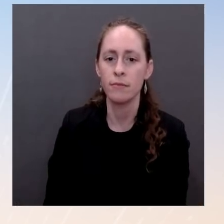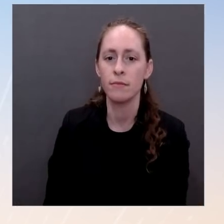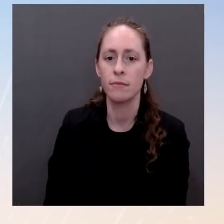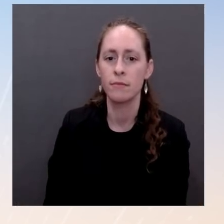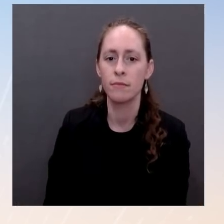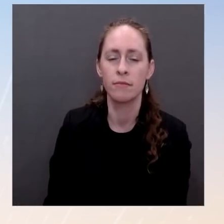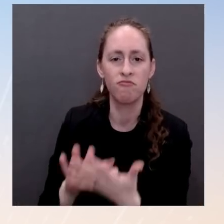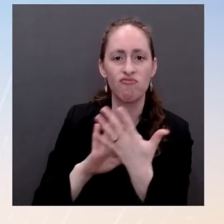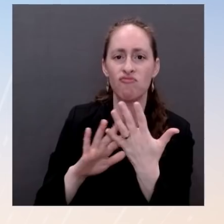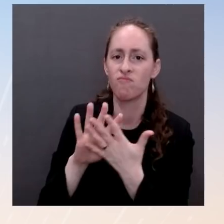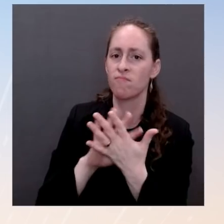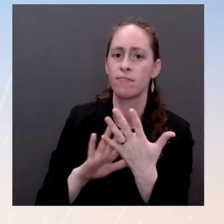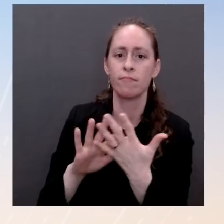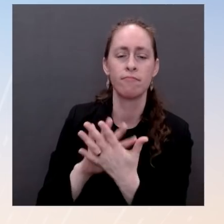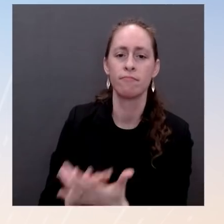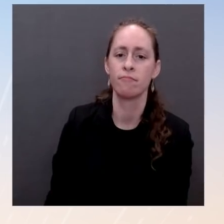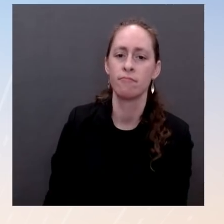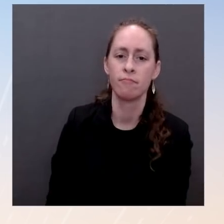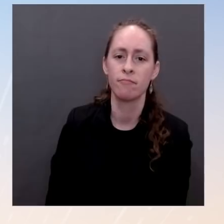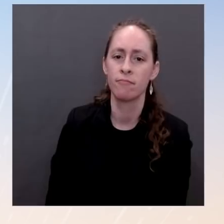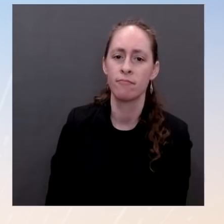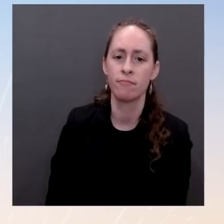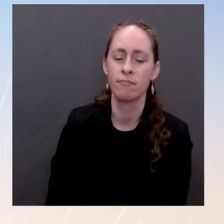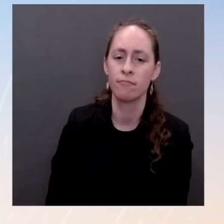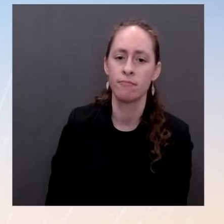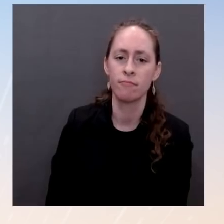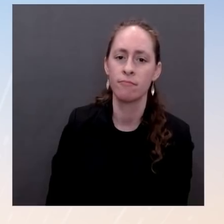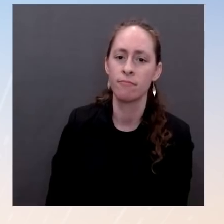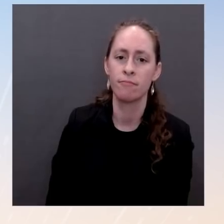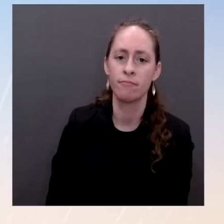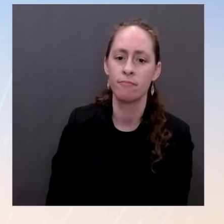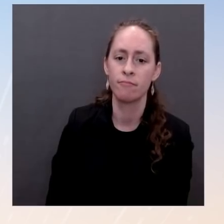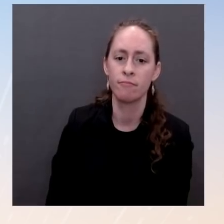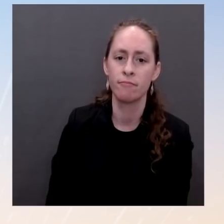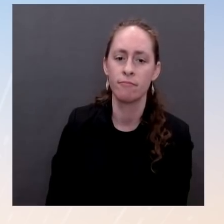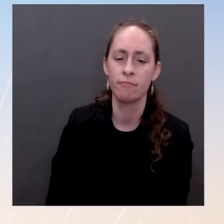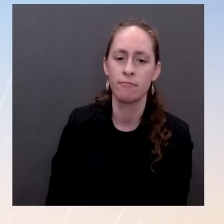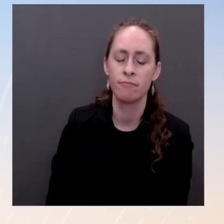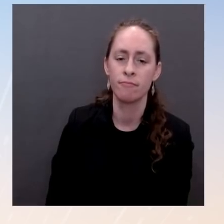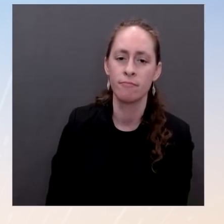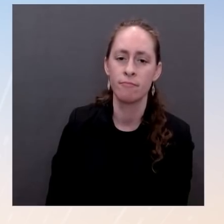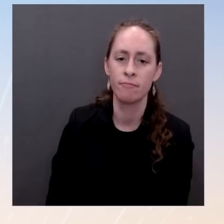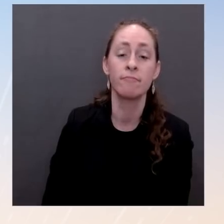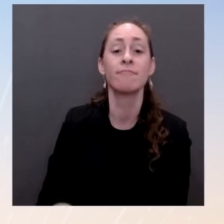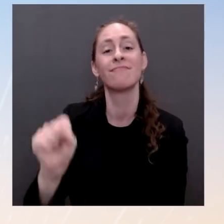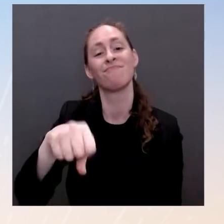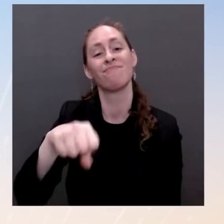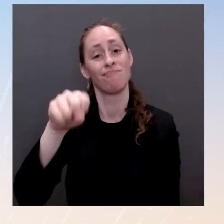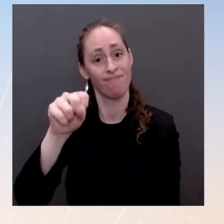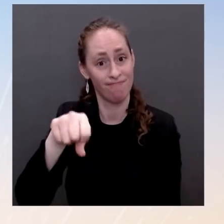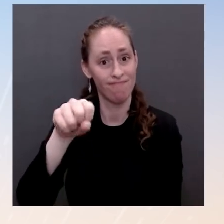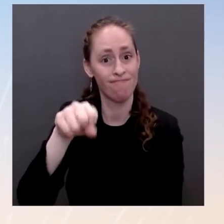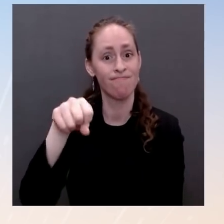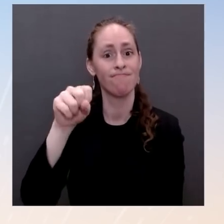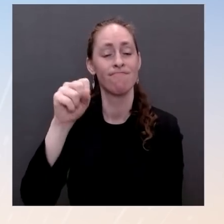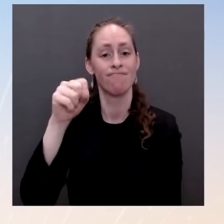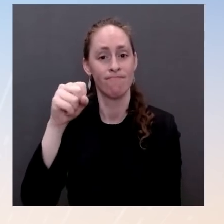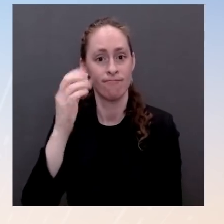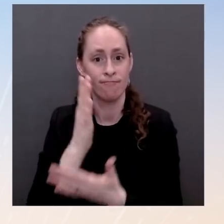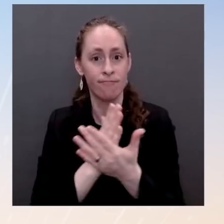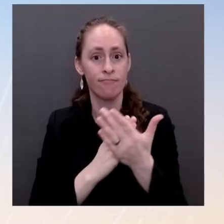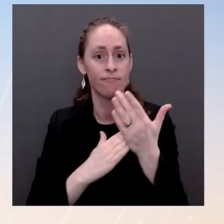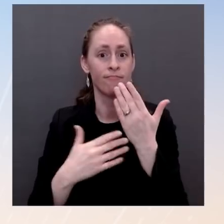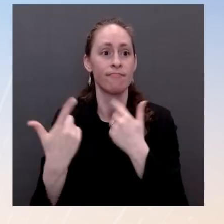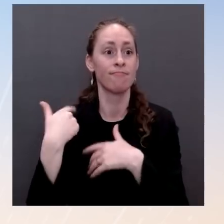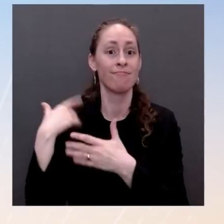supply? There have been moments, yes, where countries are not able to receive the doses that we're able to provide. Go